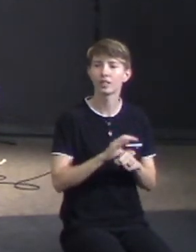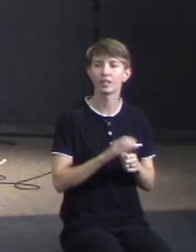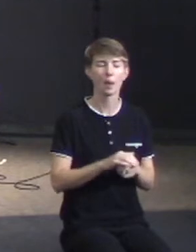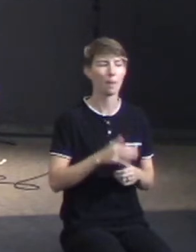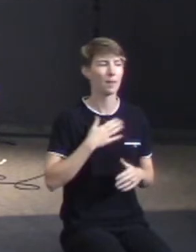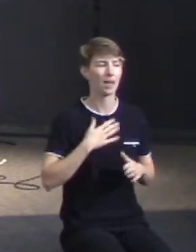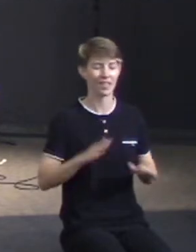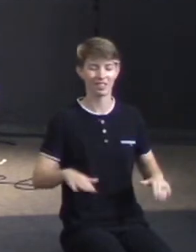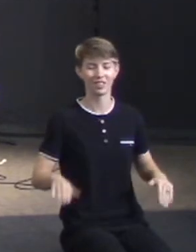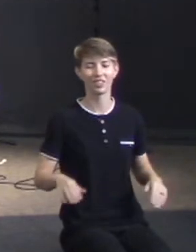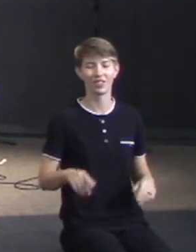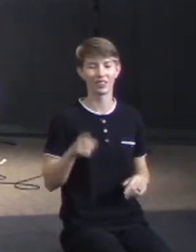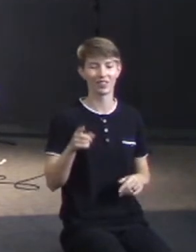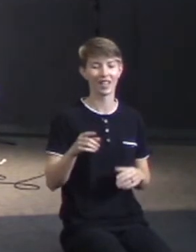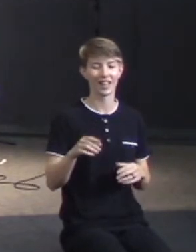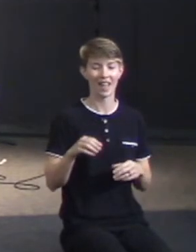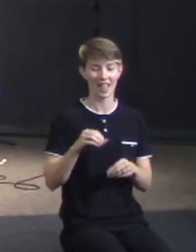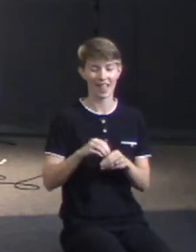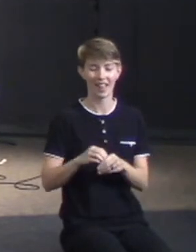pit,